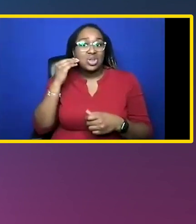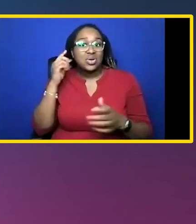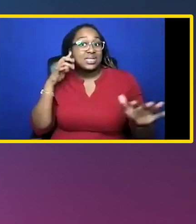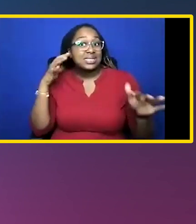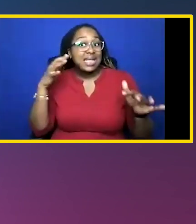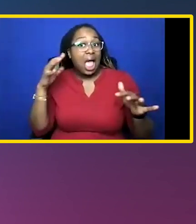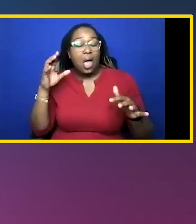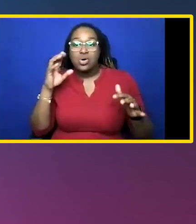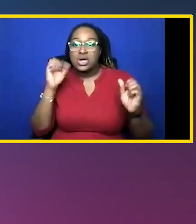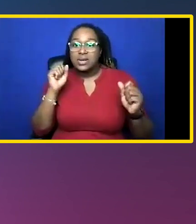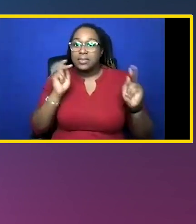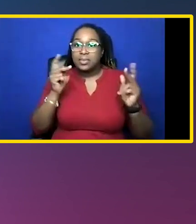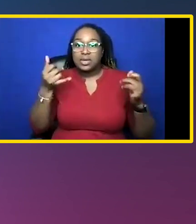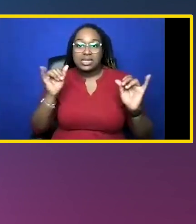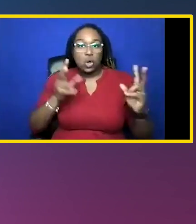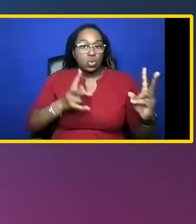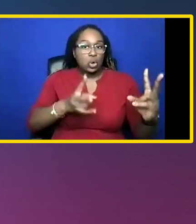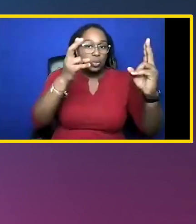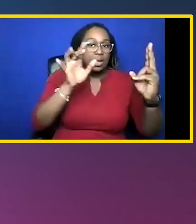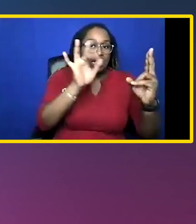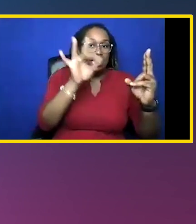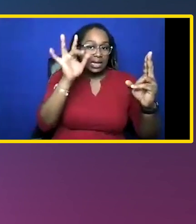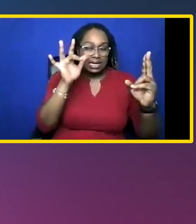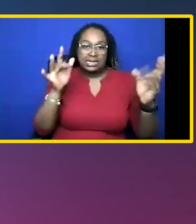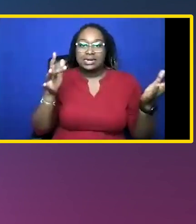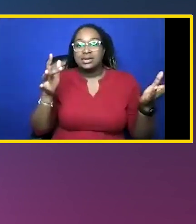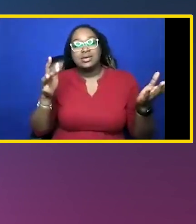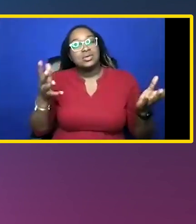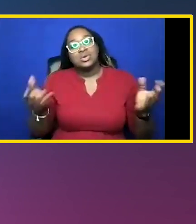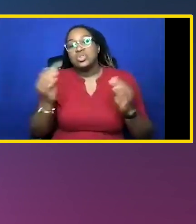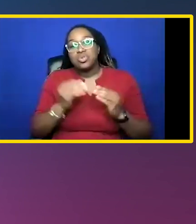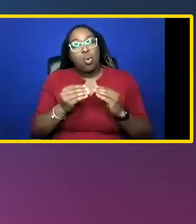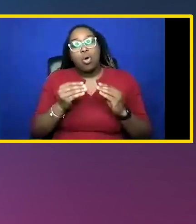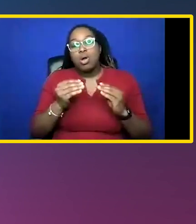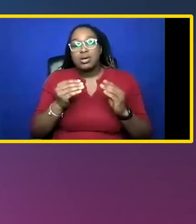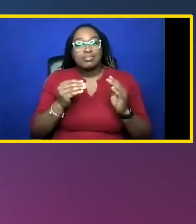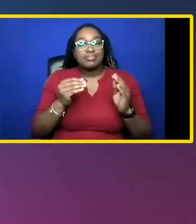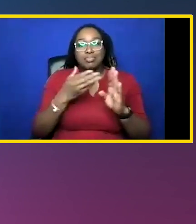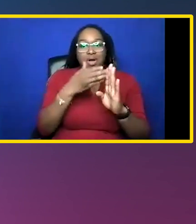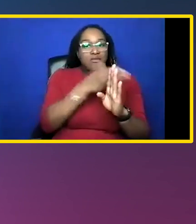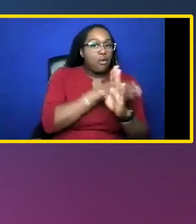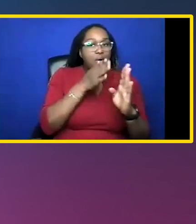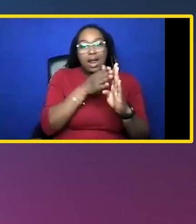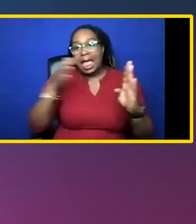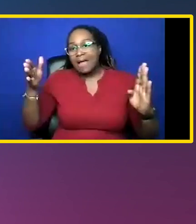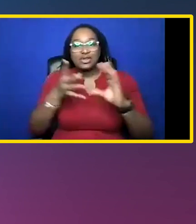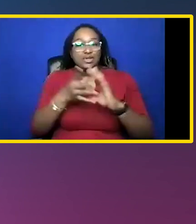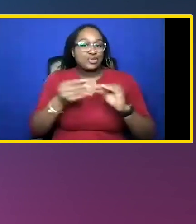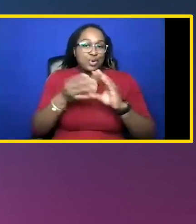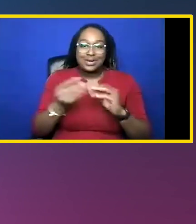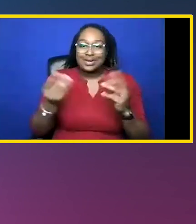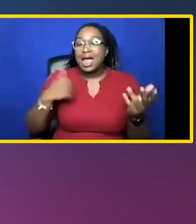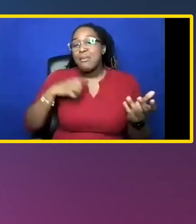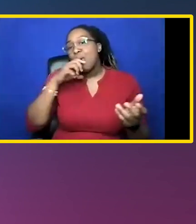where people can still, click the thing and there was way more to the story. But, I'm